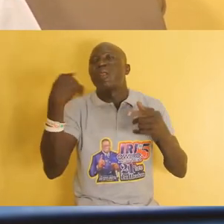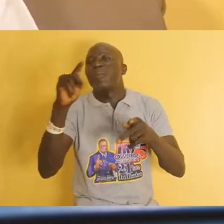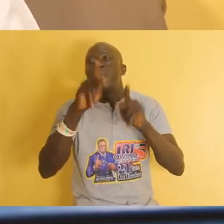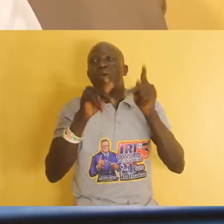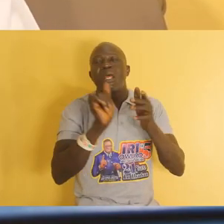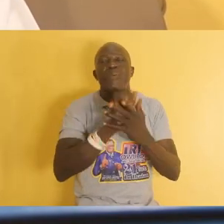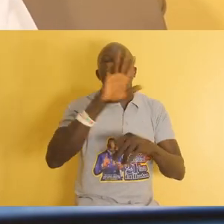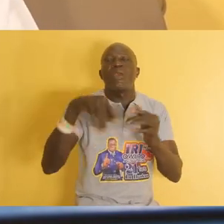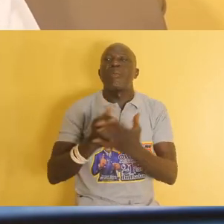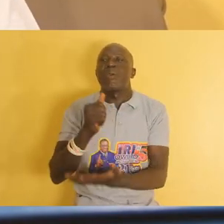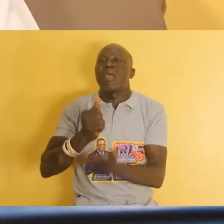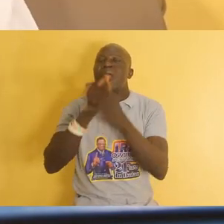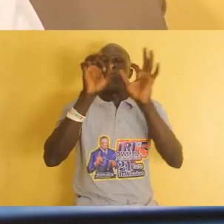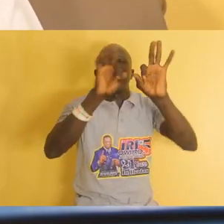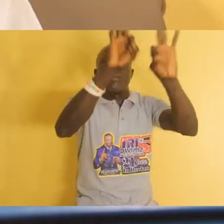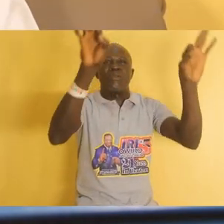what financially?